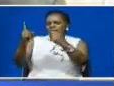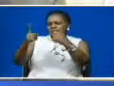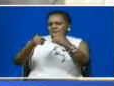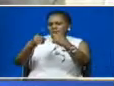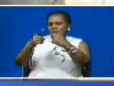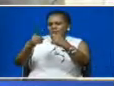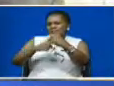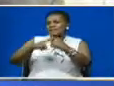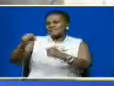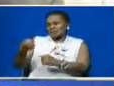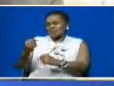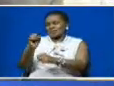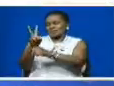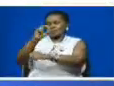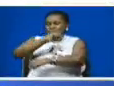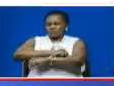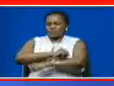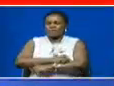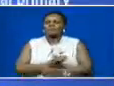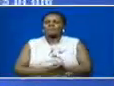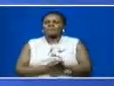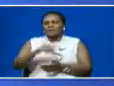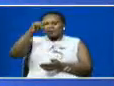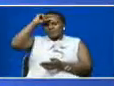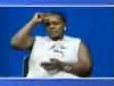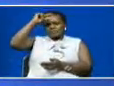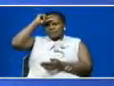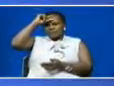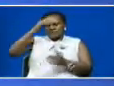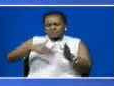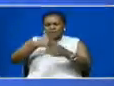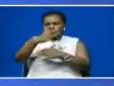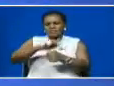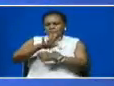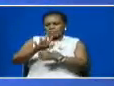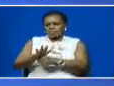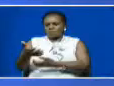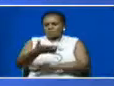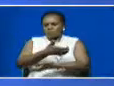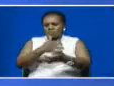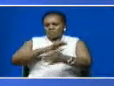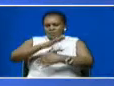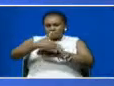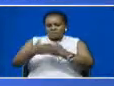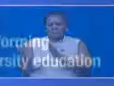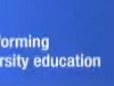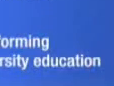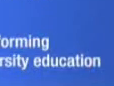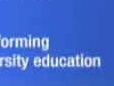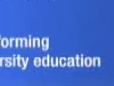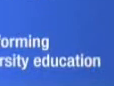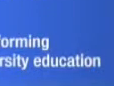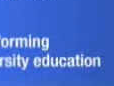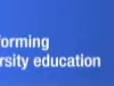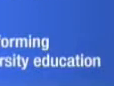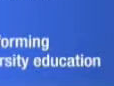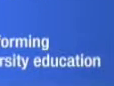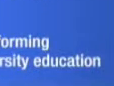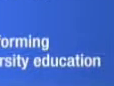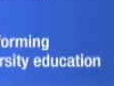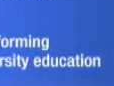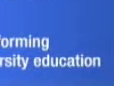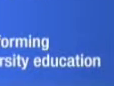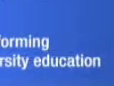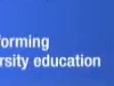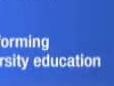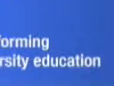them are in secondary schools. According to the government's post-COVID-19 economic recovery strategy, 10 billion shillings have been set